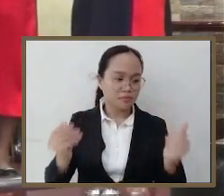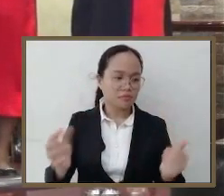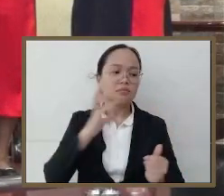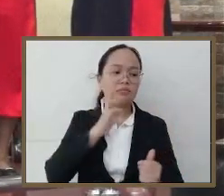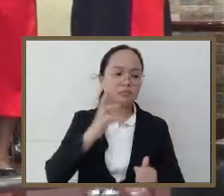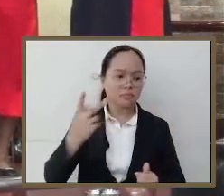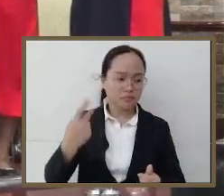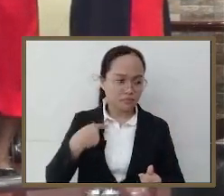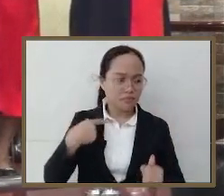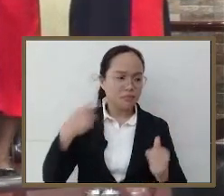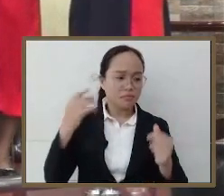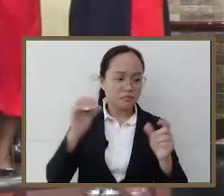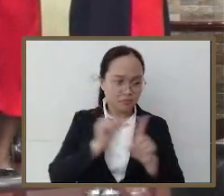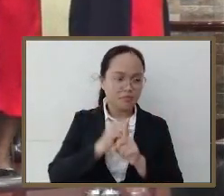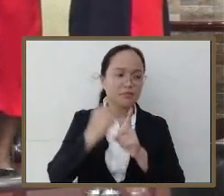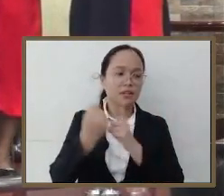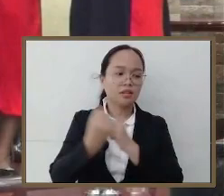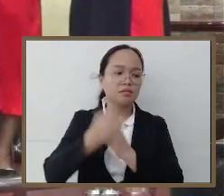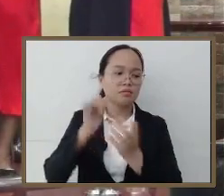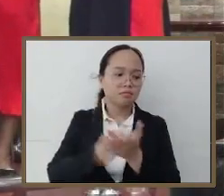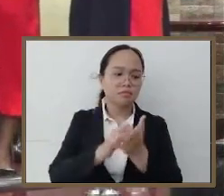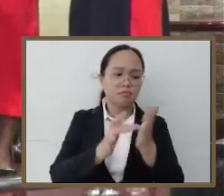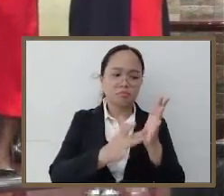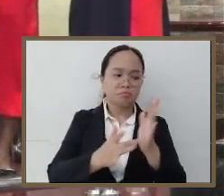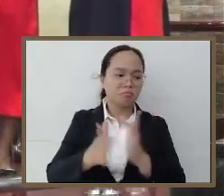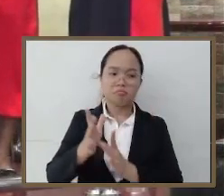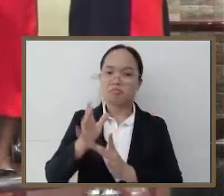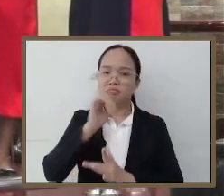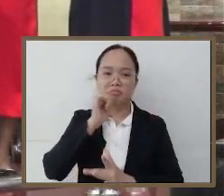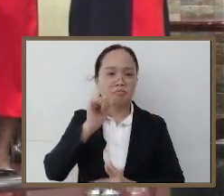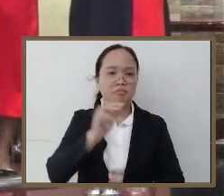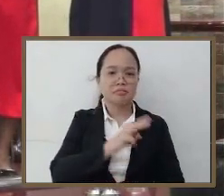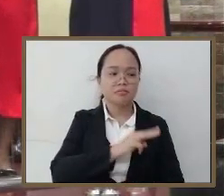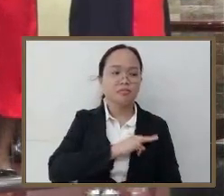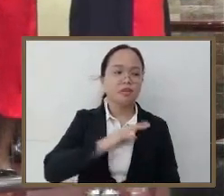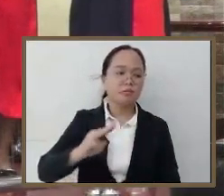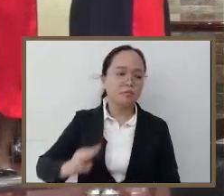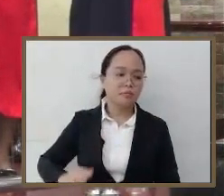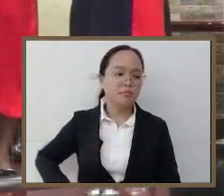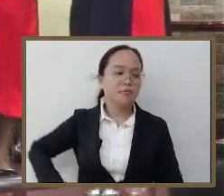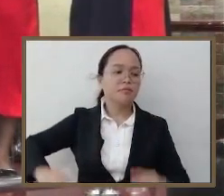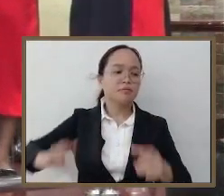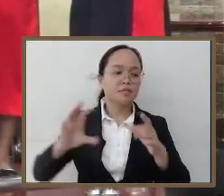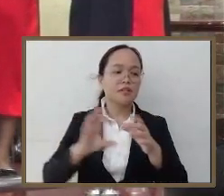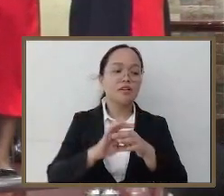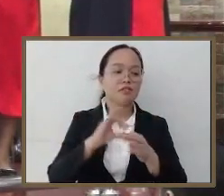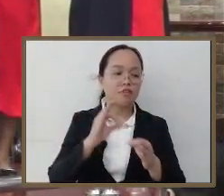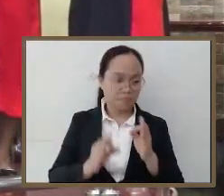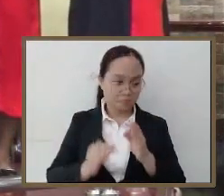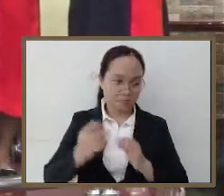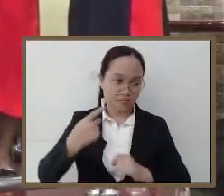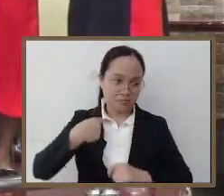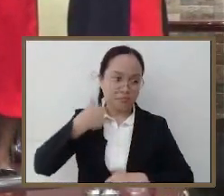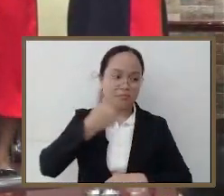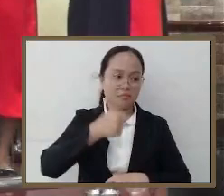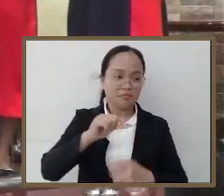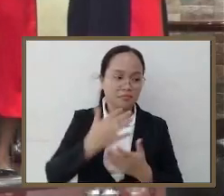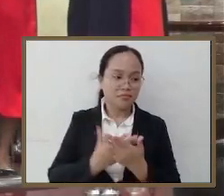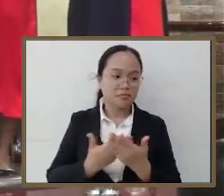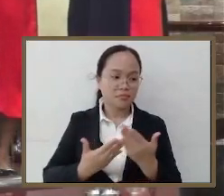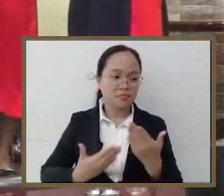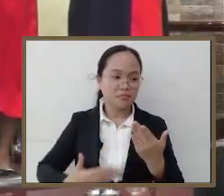or his situation that is not the master of is